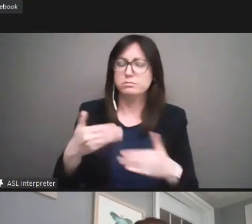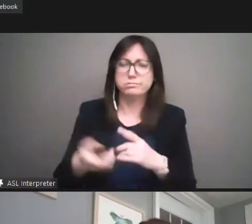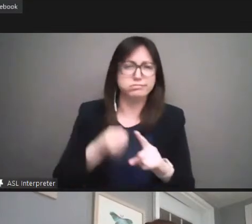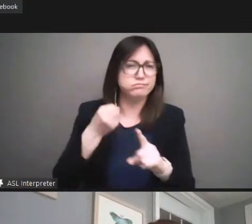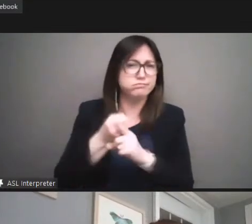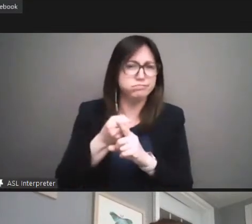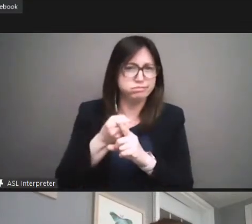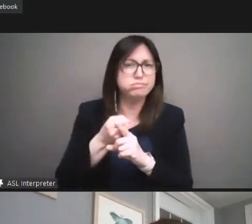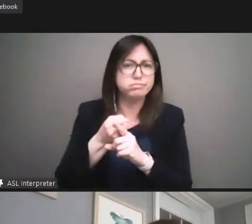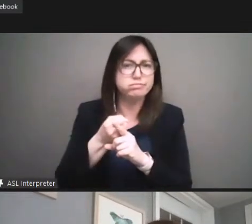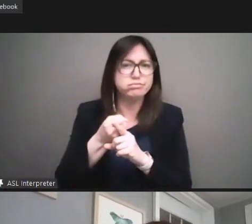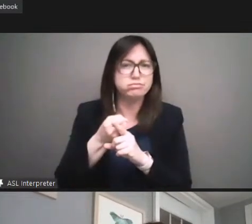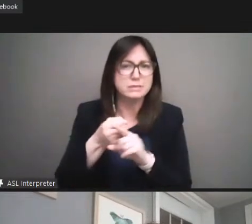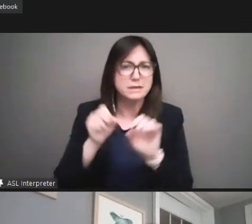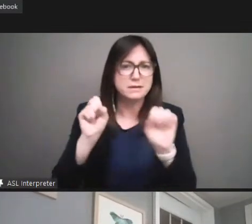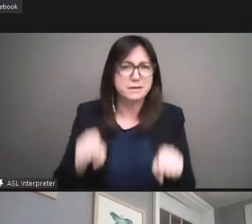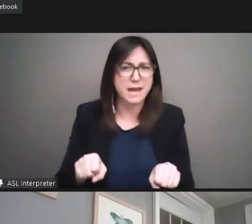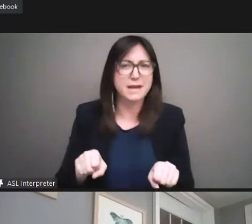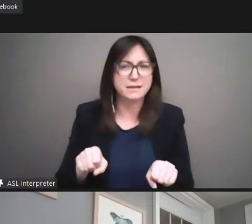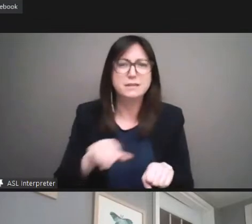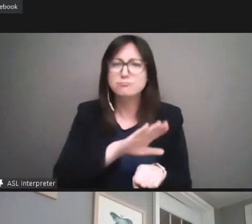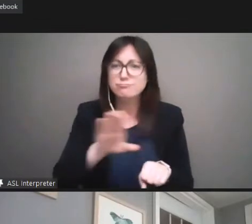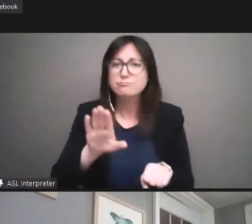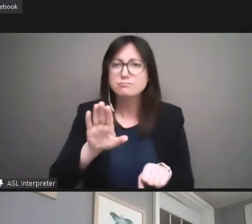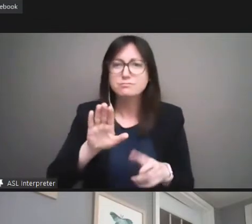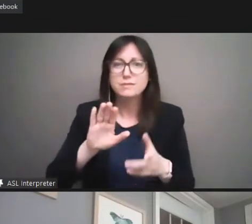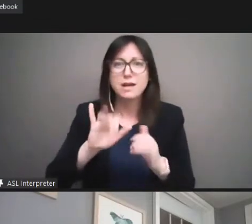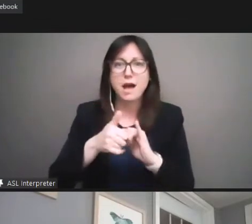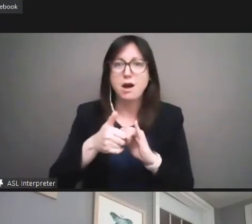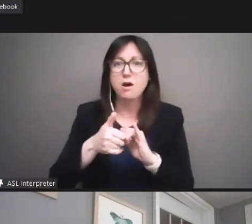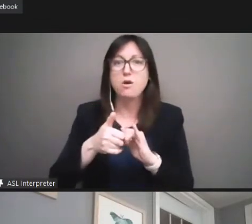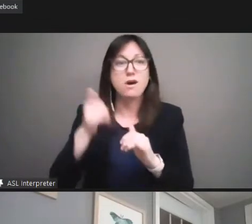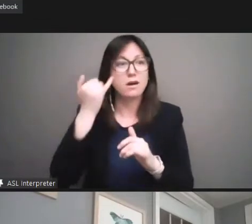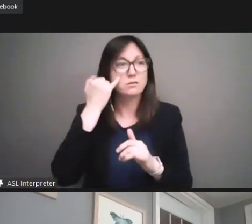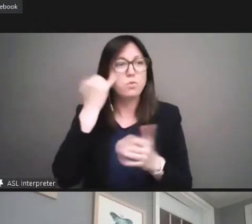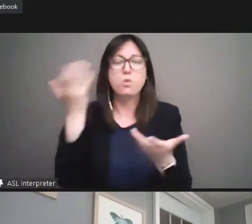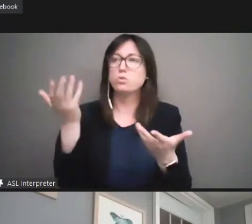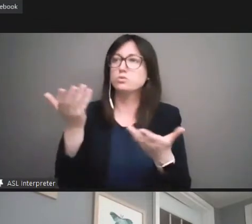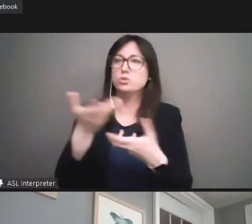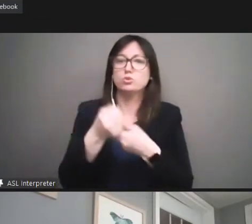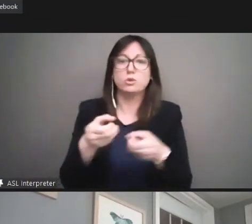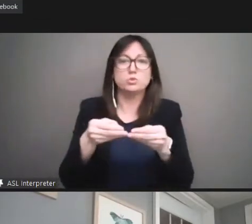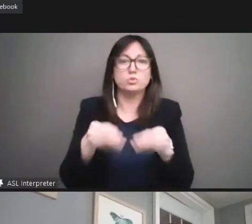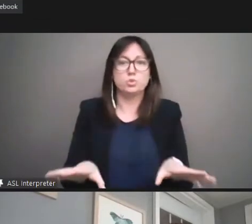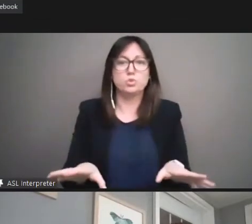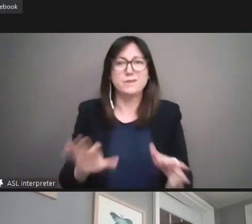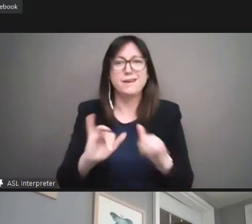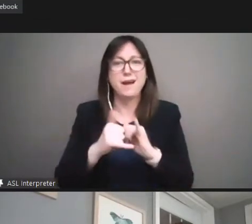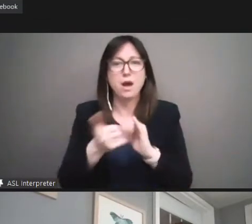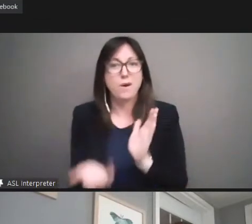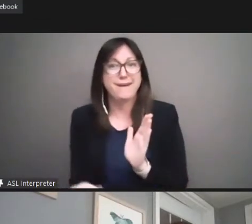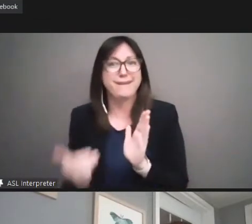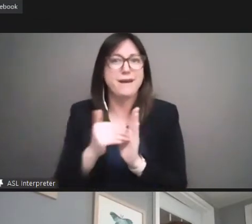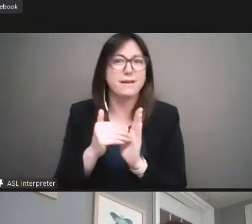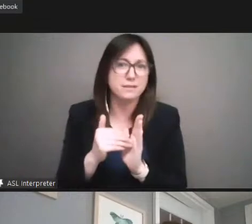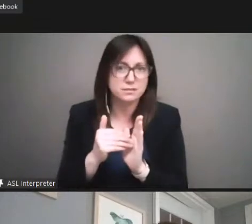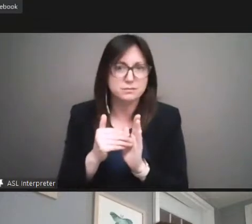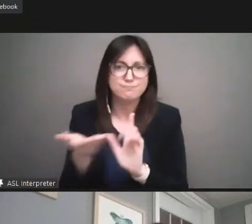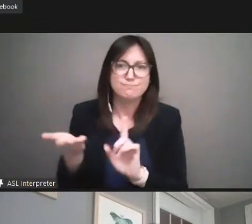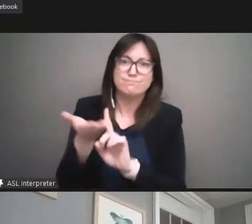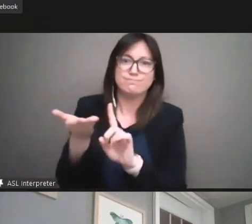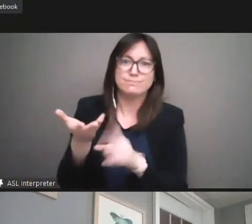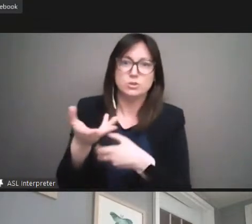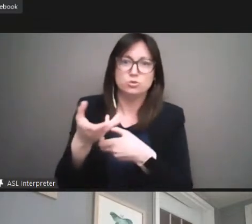of thinking about and working on what rebuilding trust looks like. And so I'd love to hear your